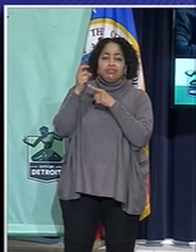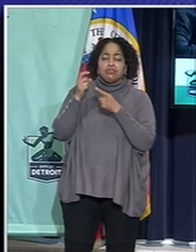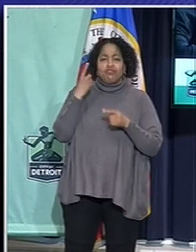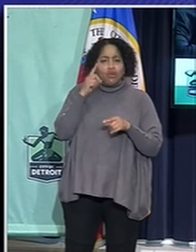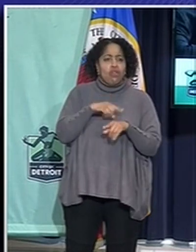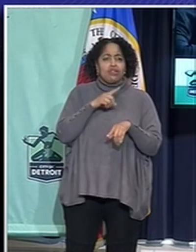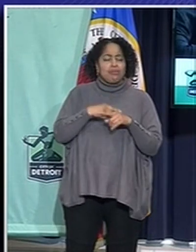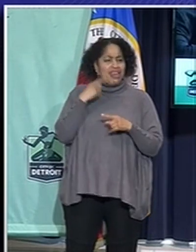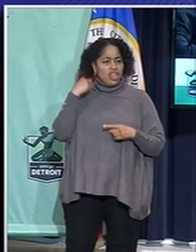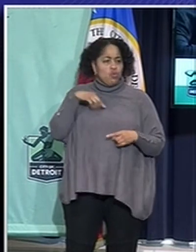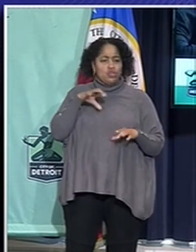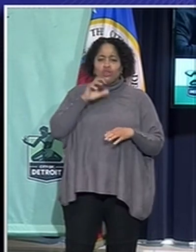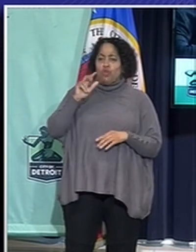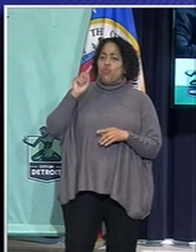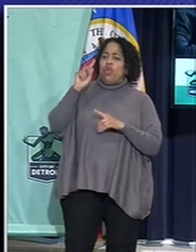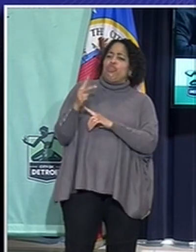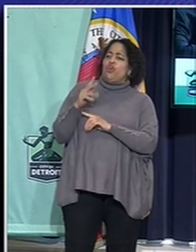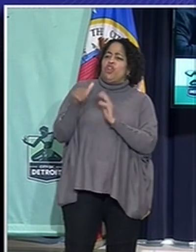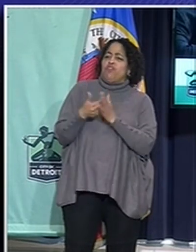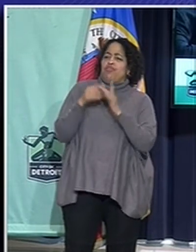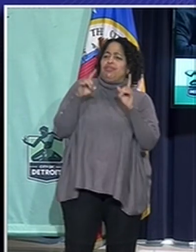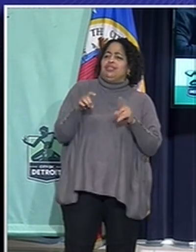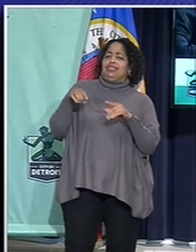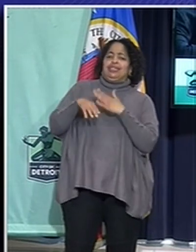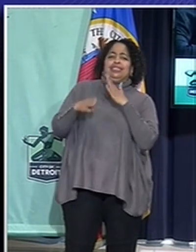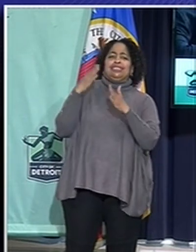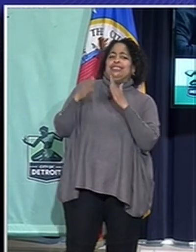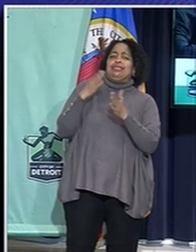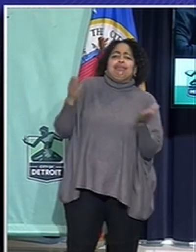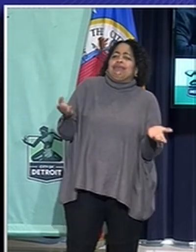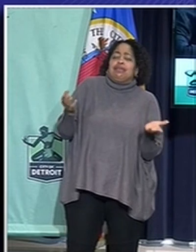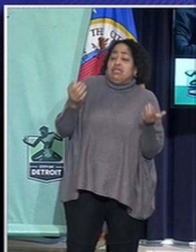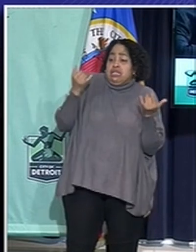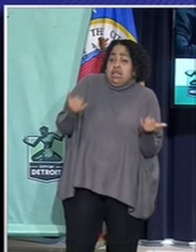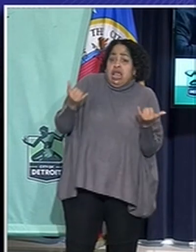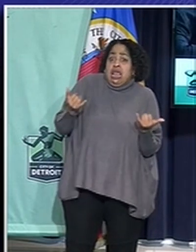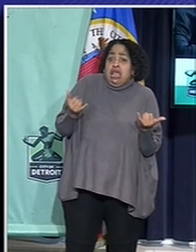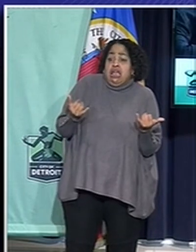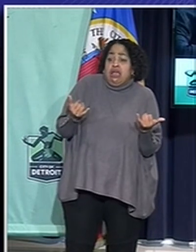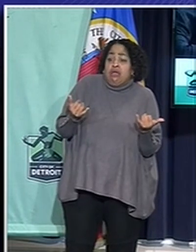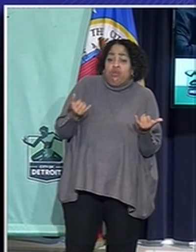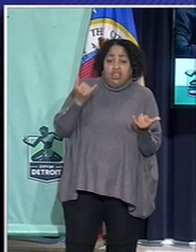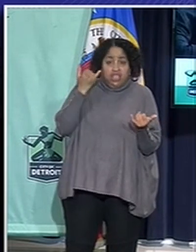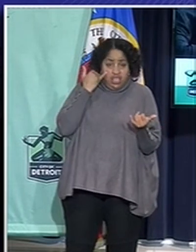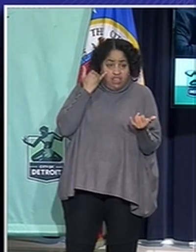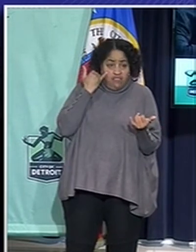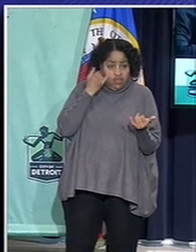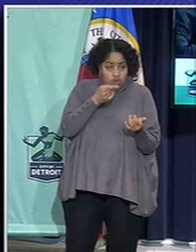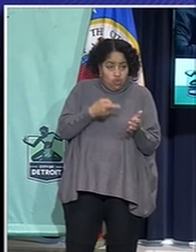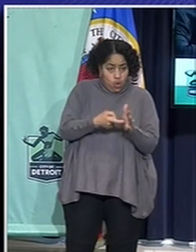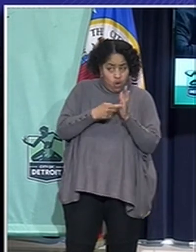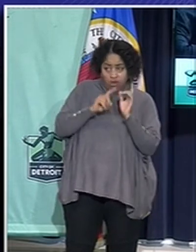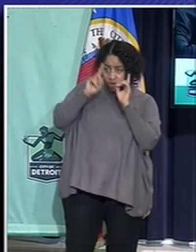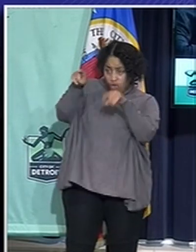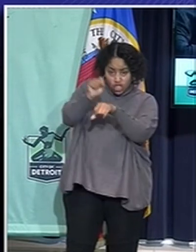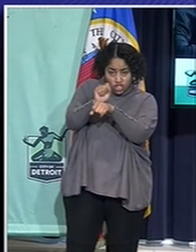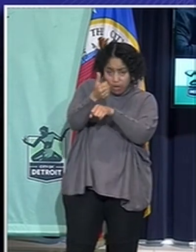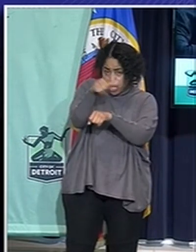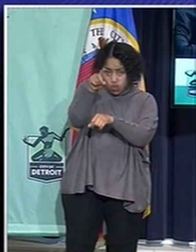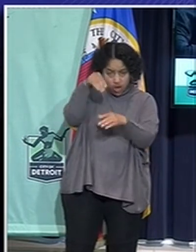of Detroit was doing a third of all the tests in the city. But right now, If you're required to go to a job anywhere in the